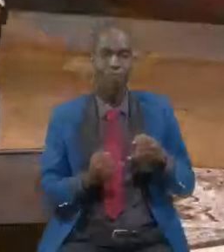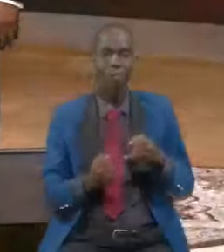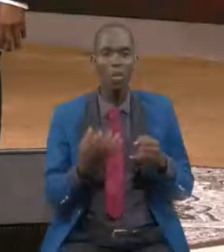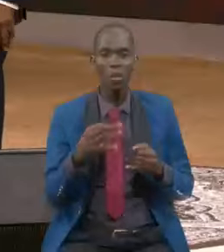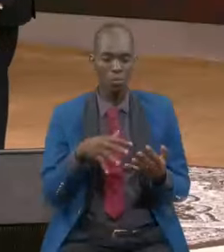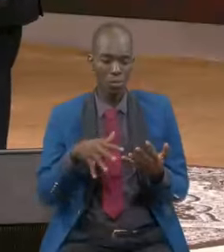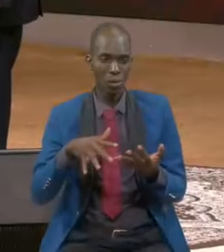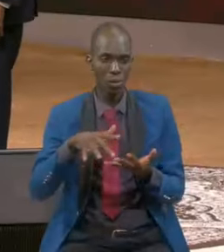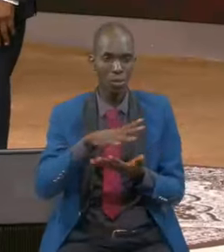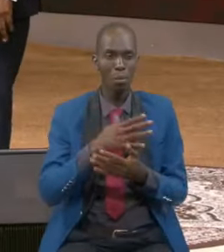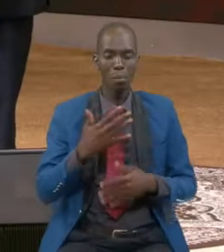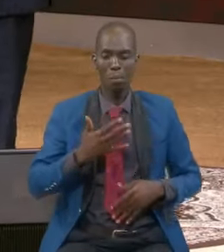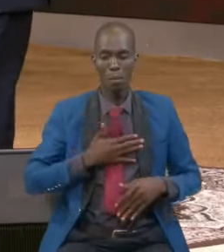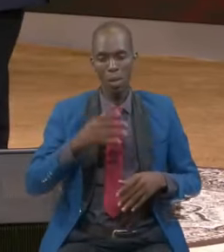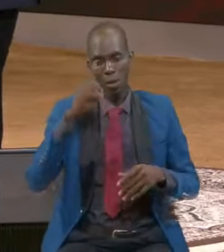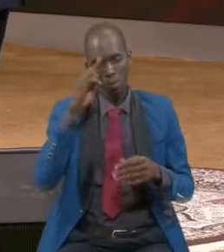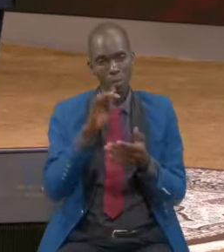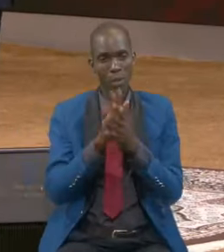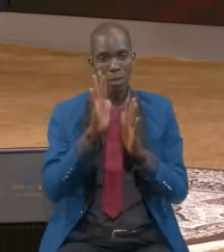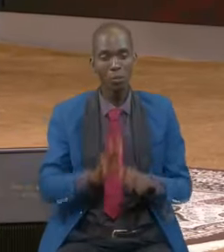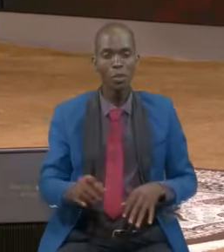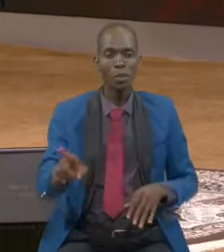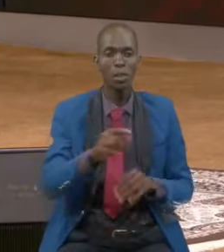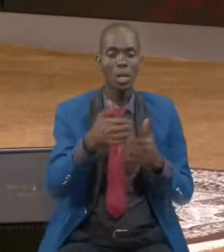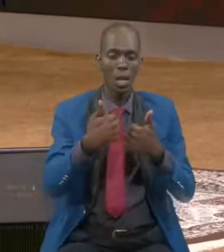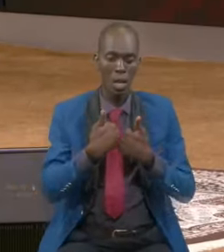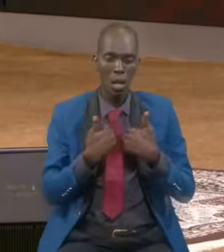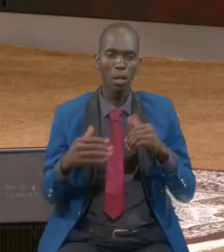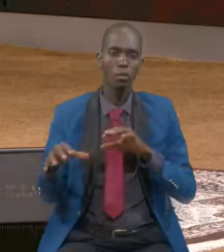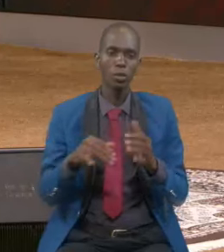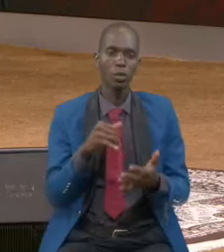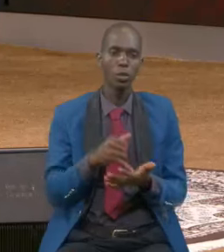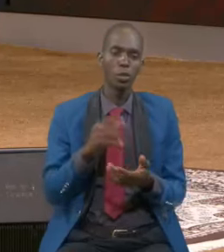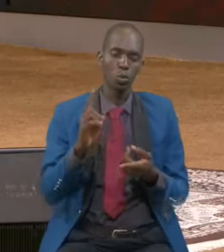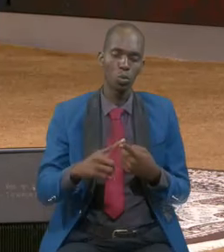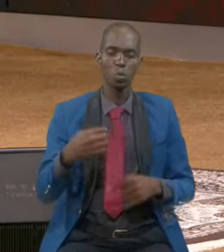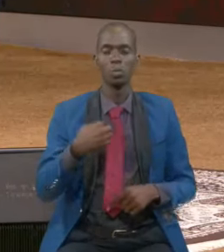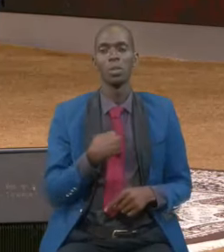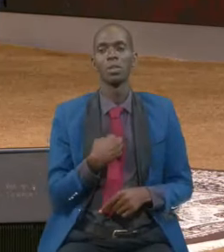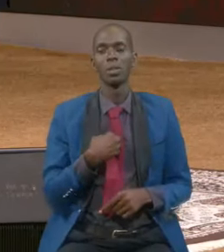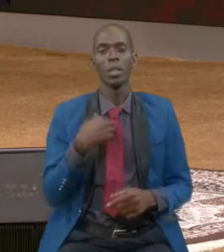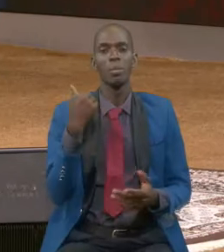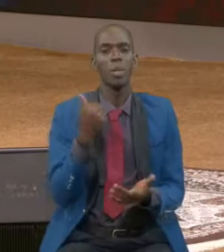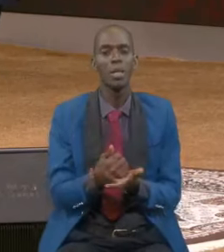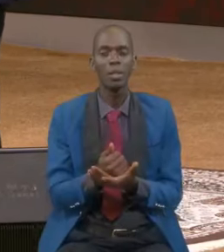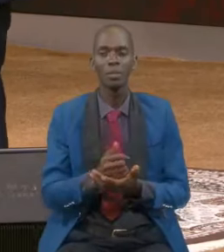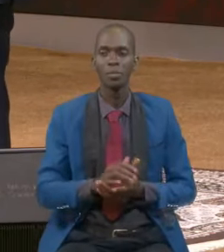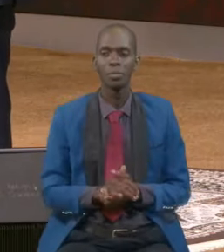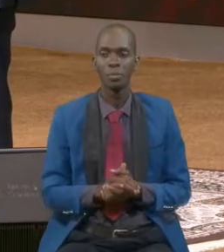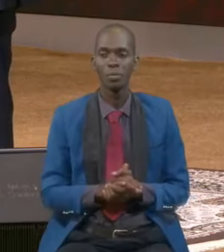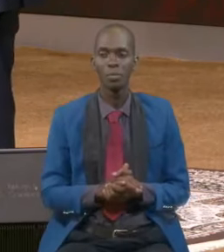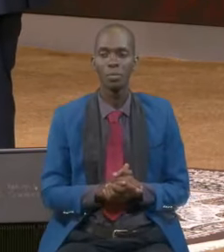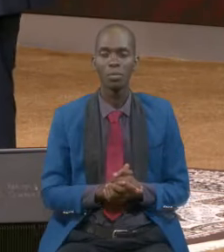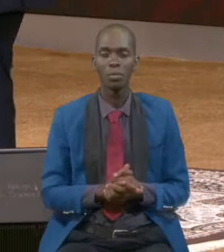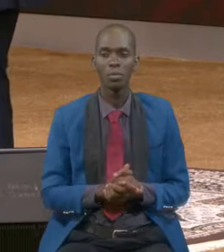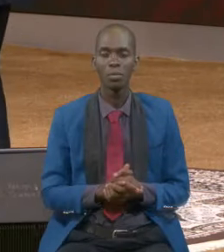of these my brethren, ye have done it unto me. Amen.